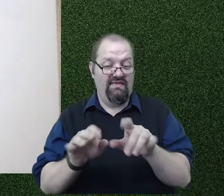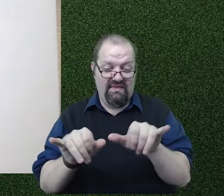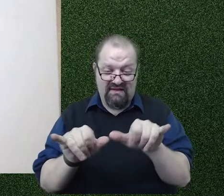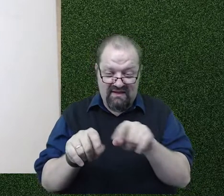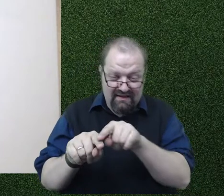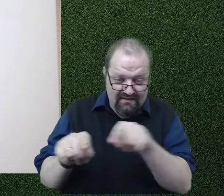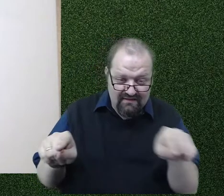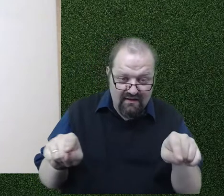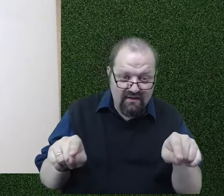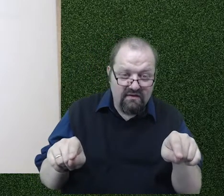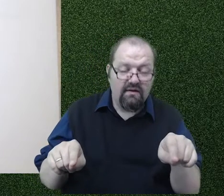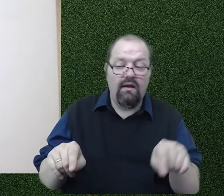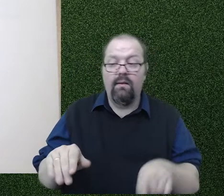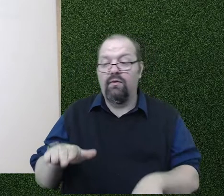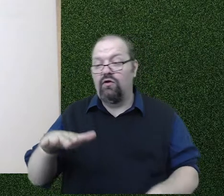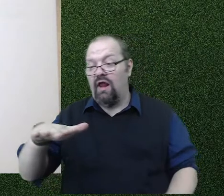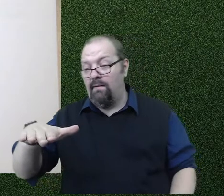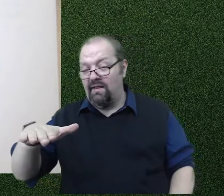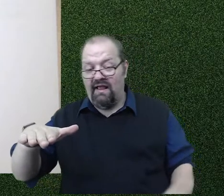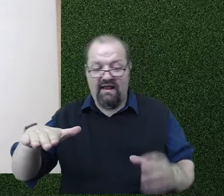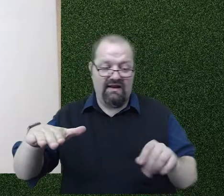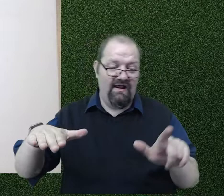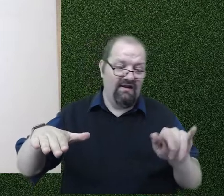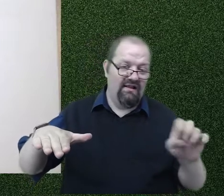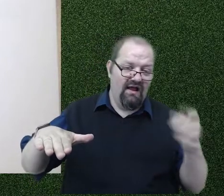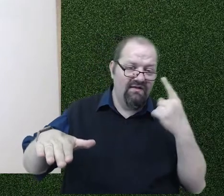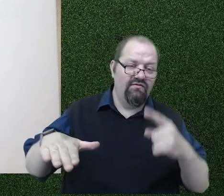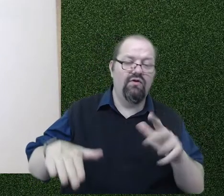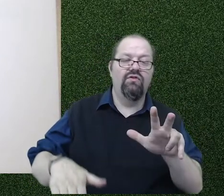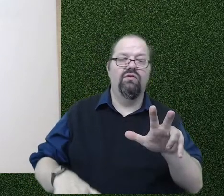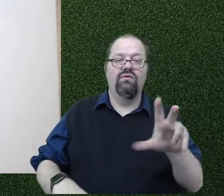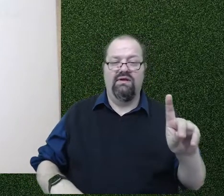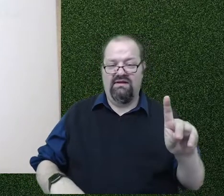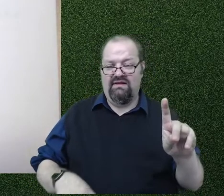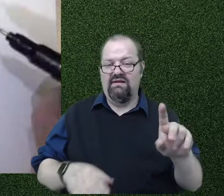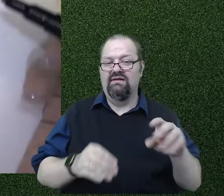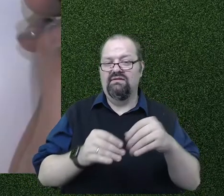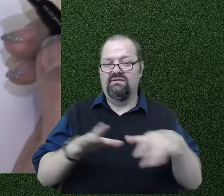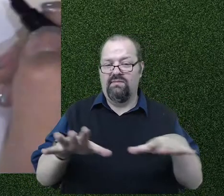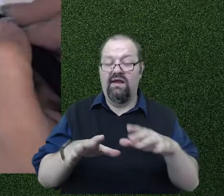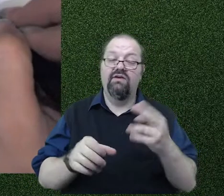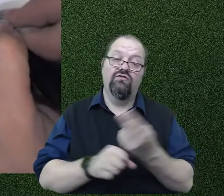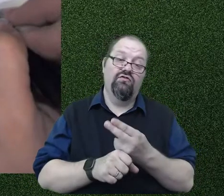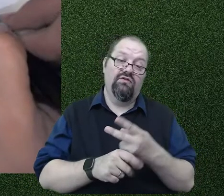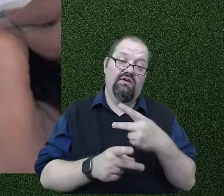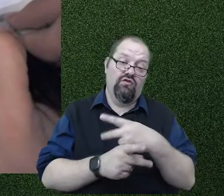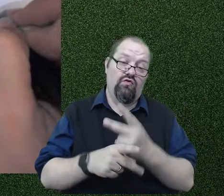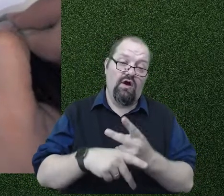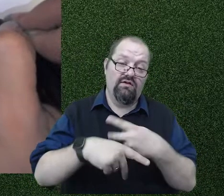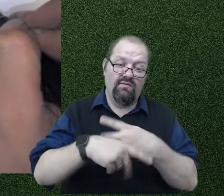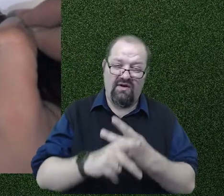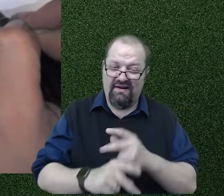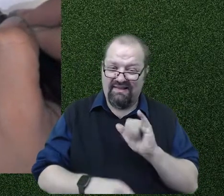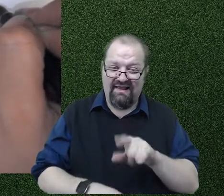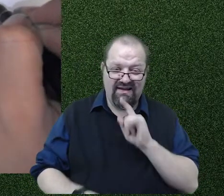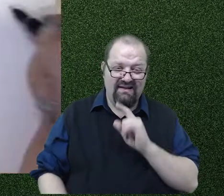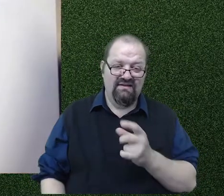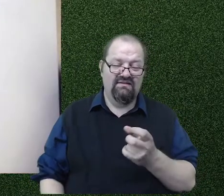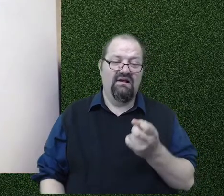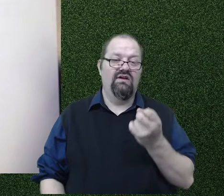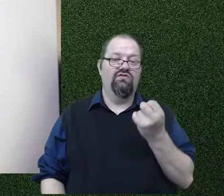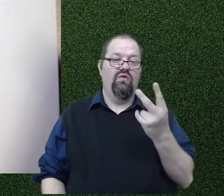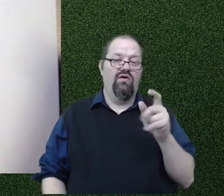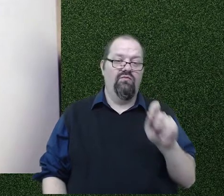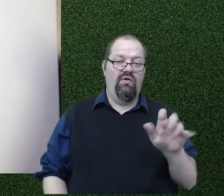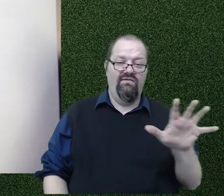plane and a line in three-dimensional space using the cross product. That's really sort of a 12.5 topic, so we're going to